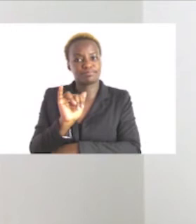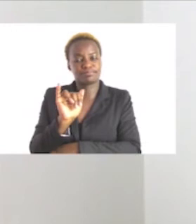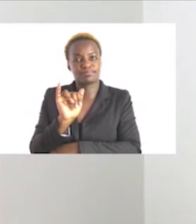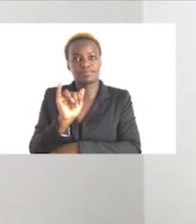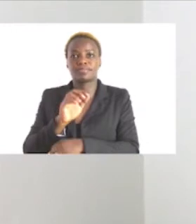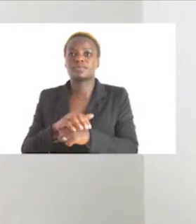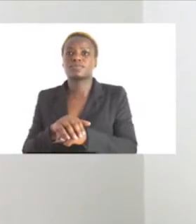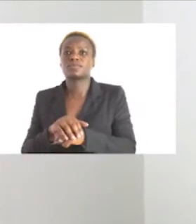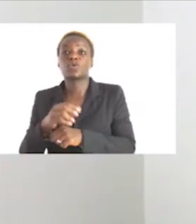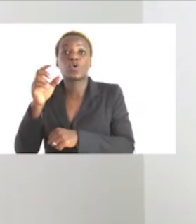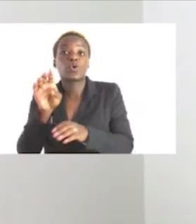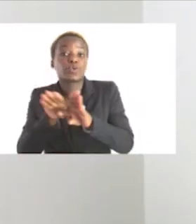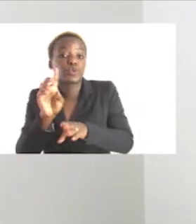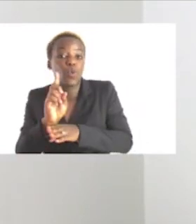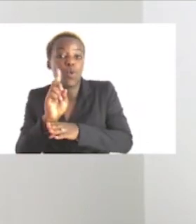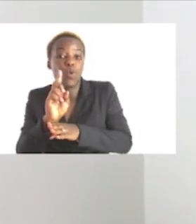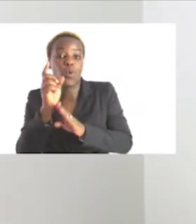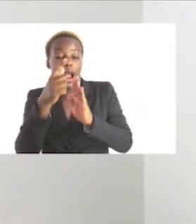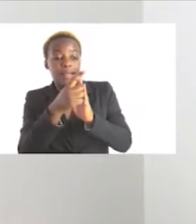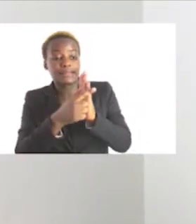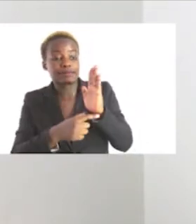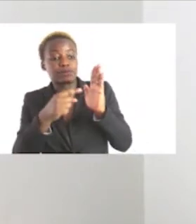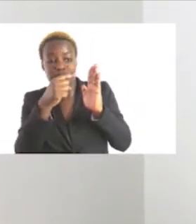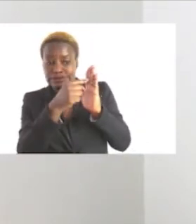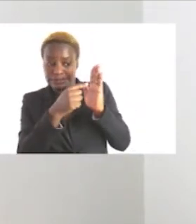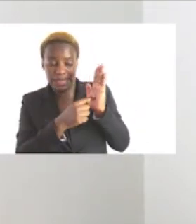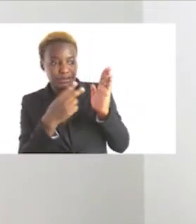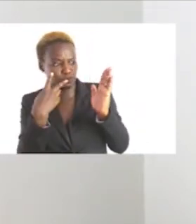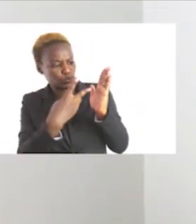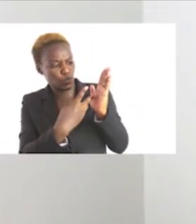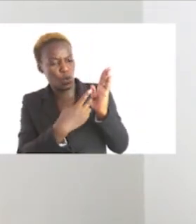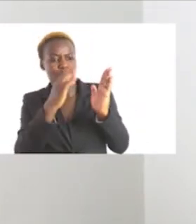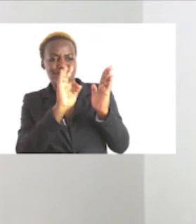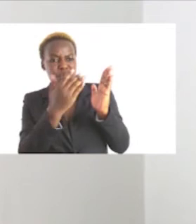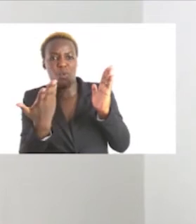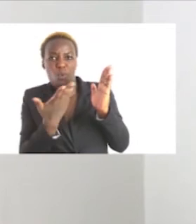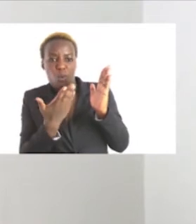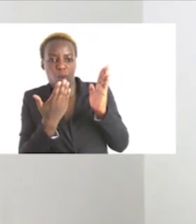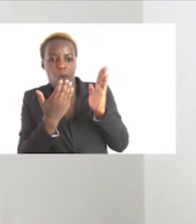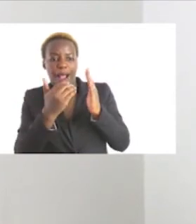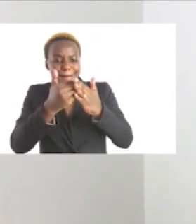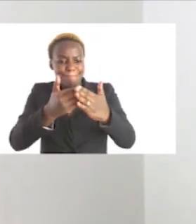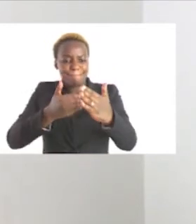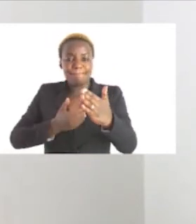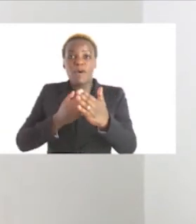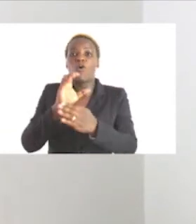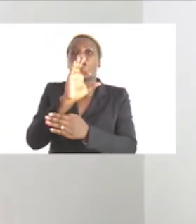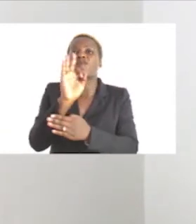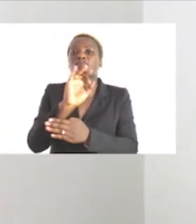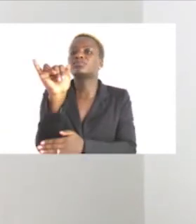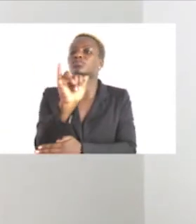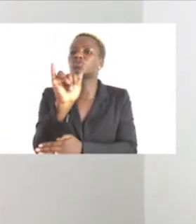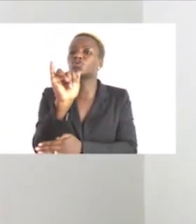So what do? We go to the month of February and we look at the month that we get before February. Which one comes